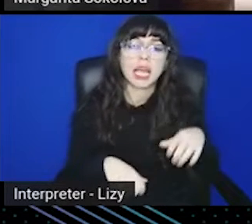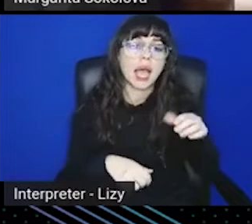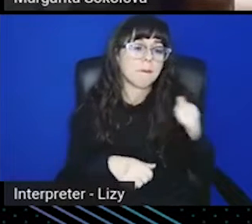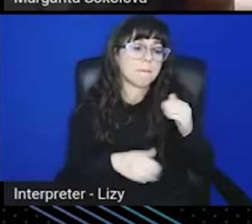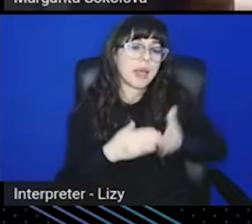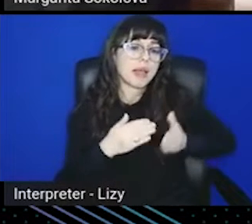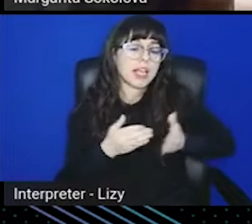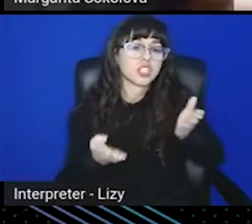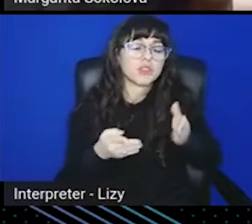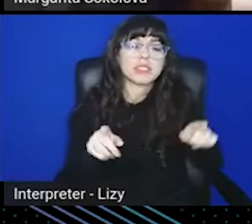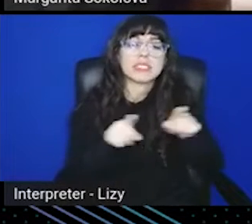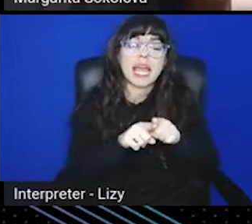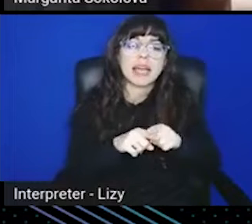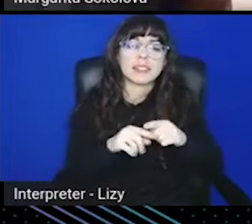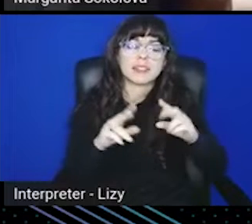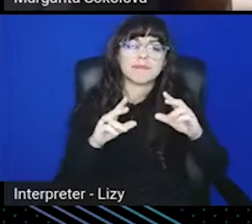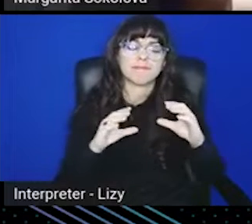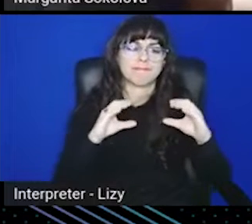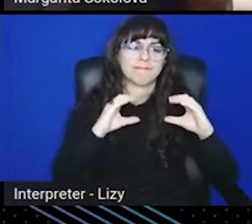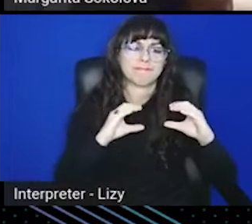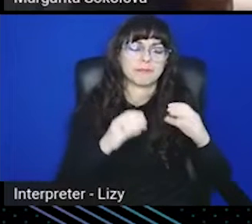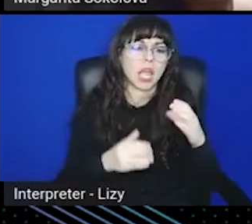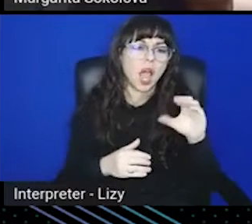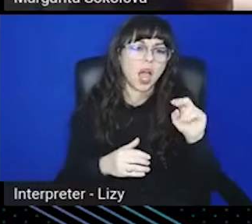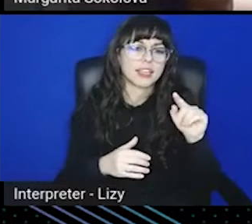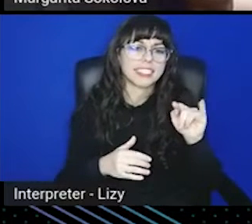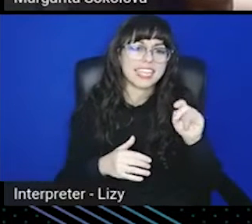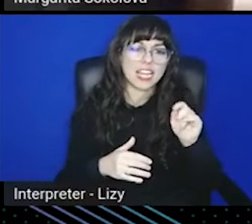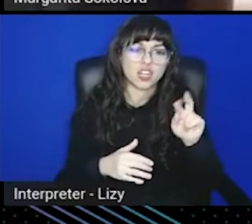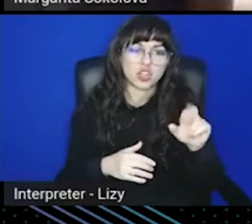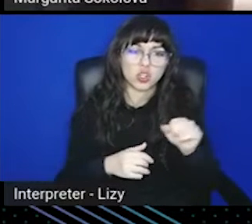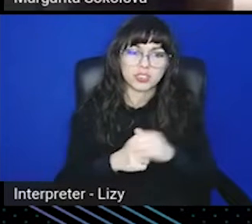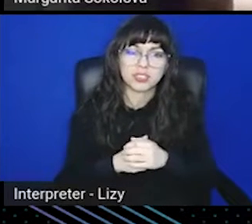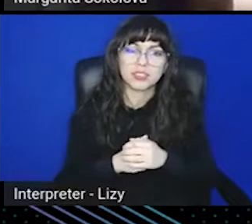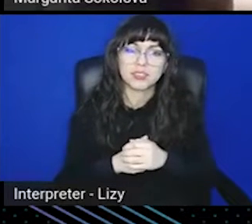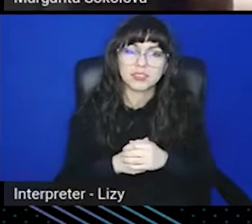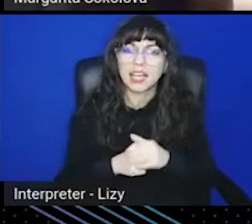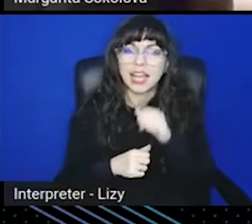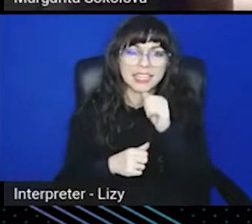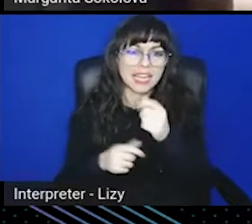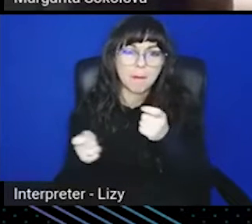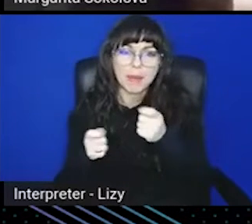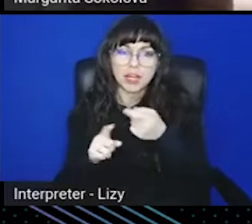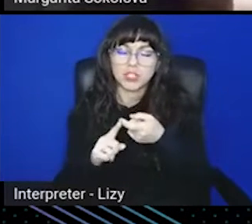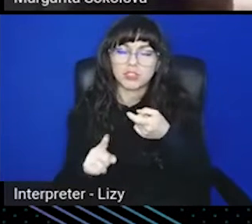as containers on an EC2 instance, and that'll be managed by Docker Compose.